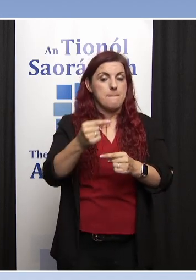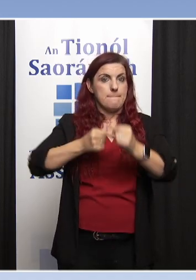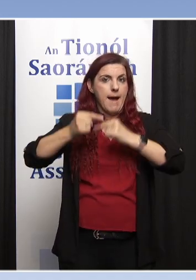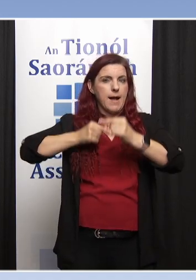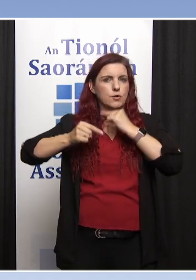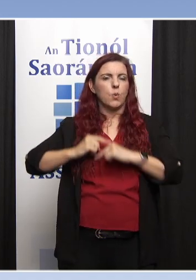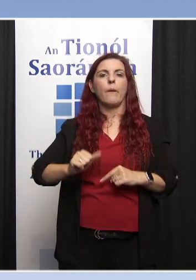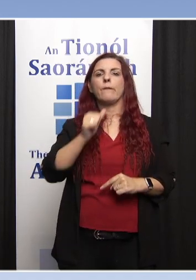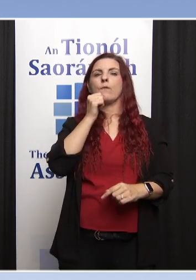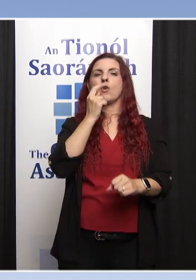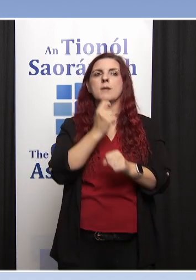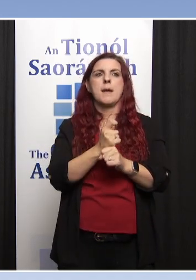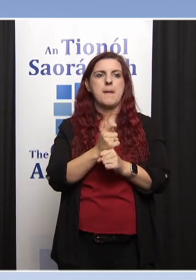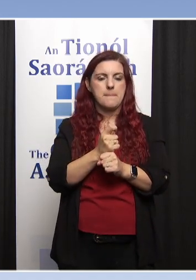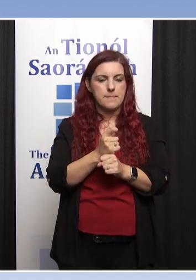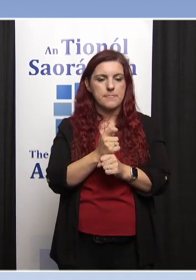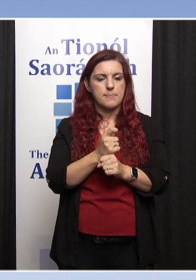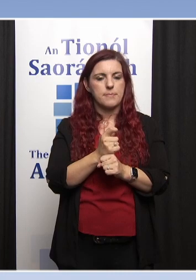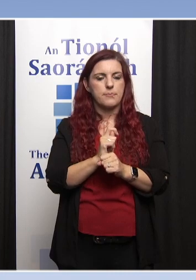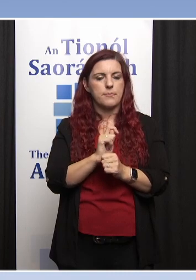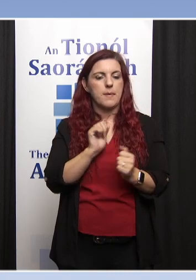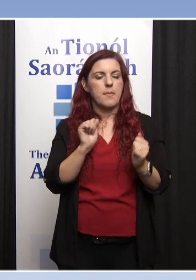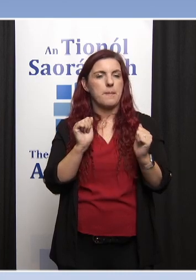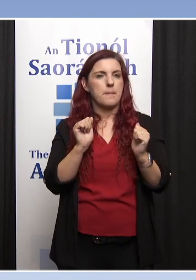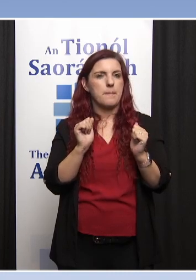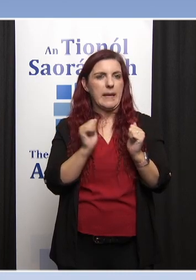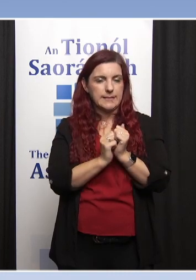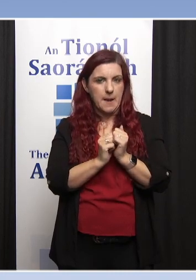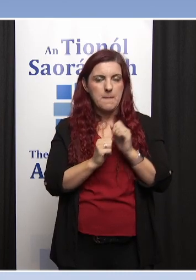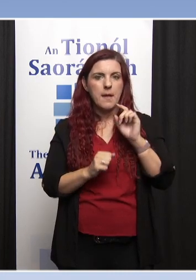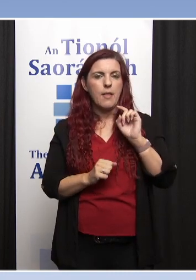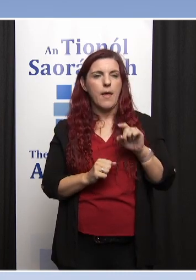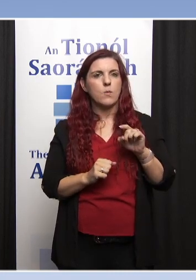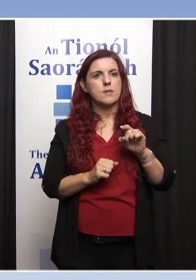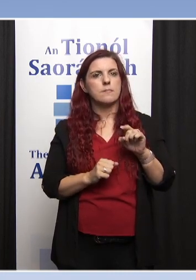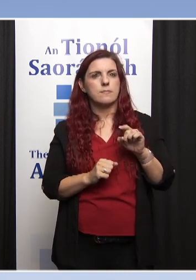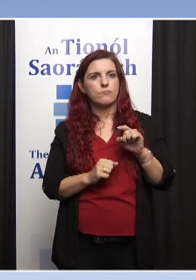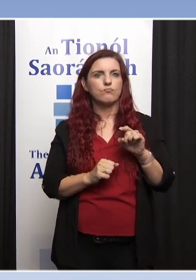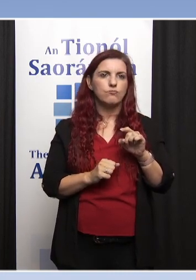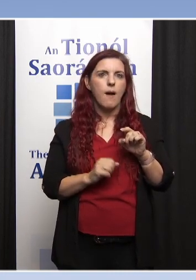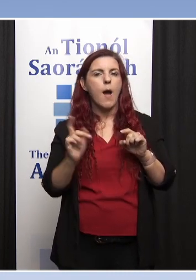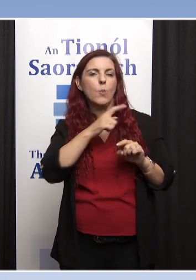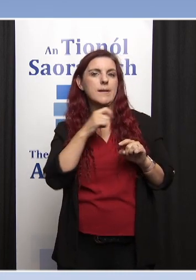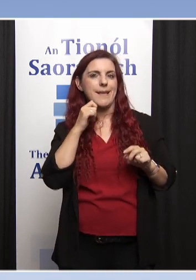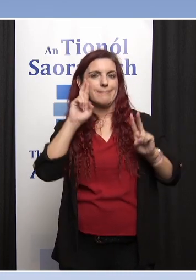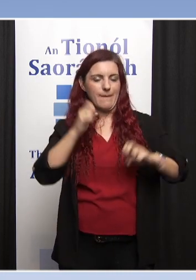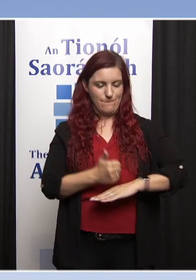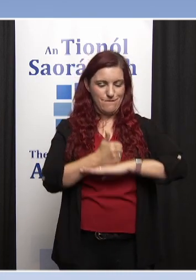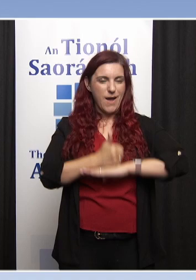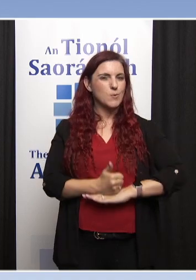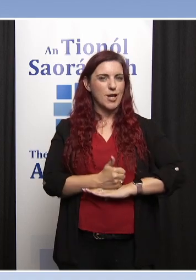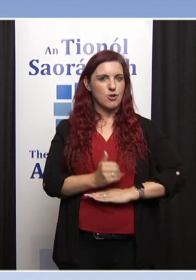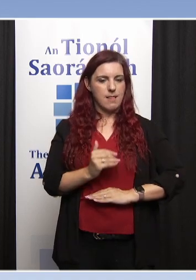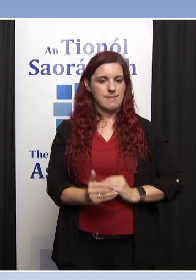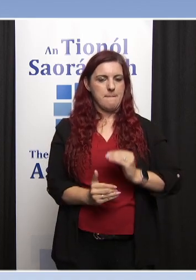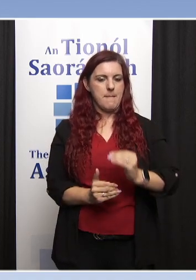first number of steps, and this is what I would call the foundation steps. We've been